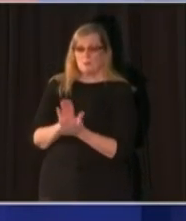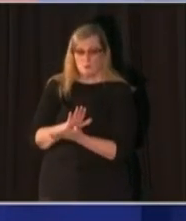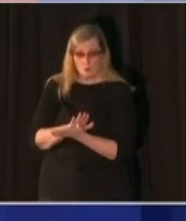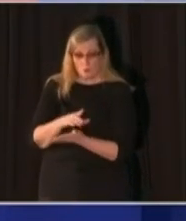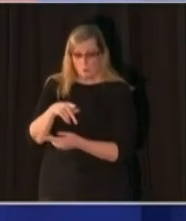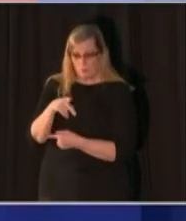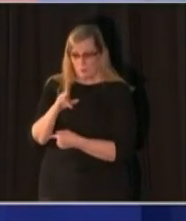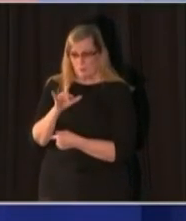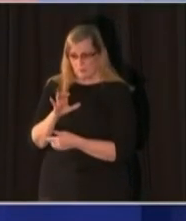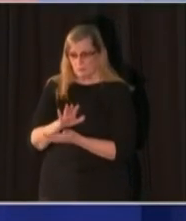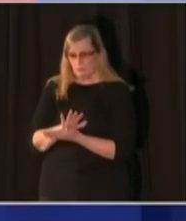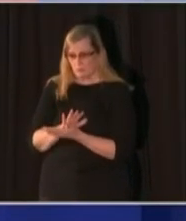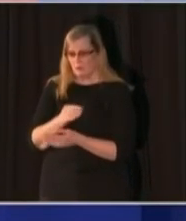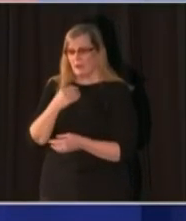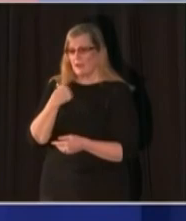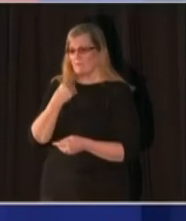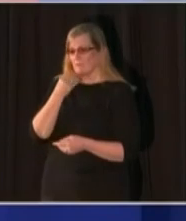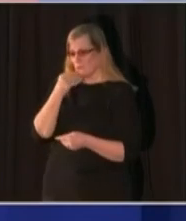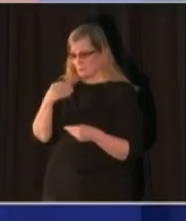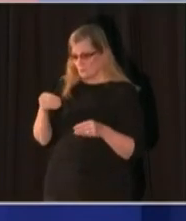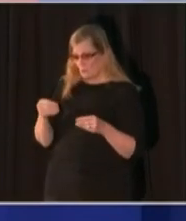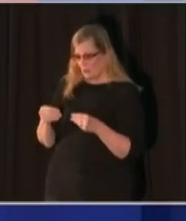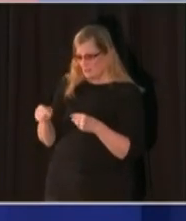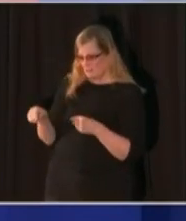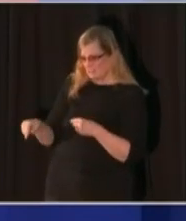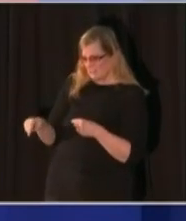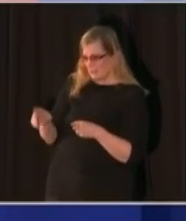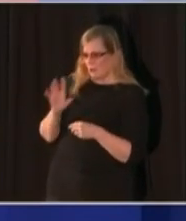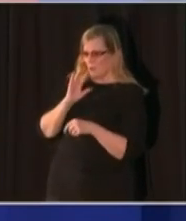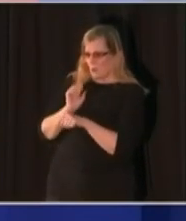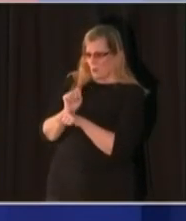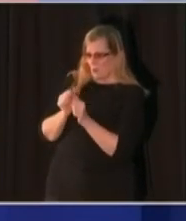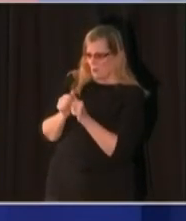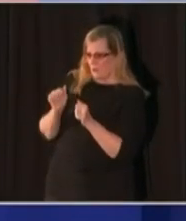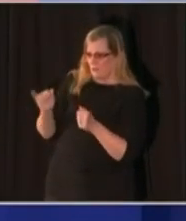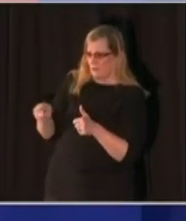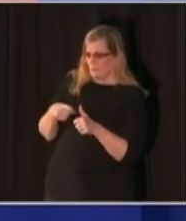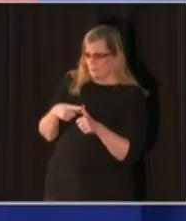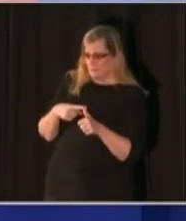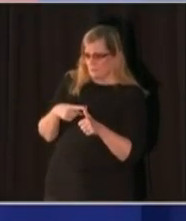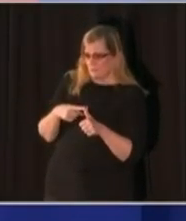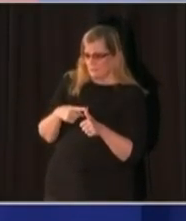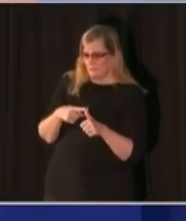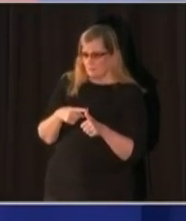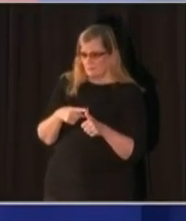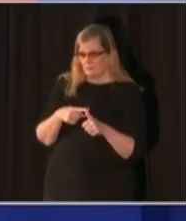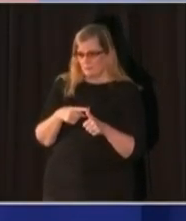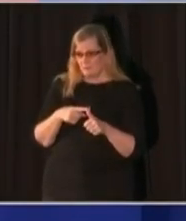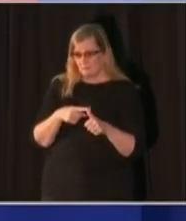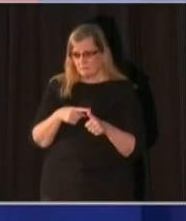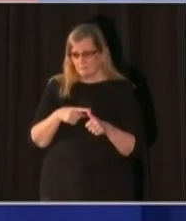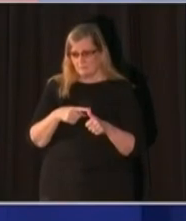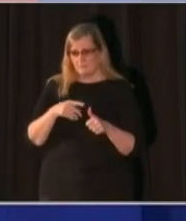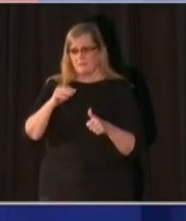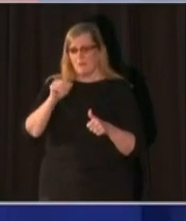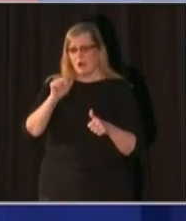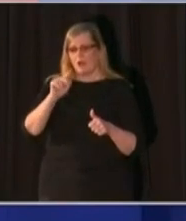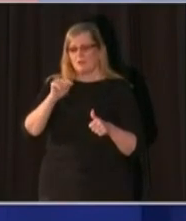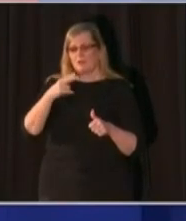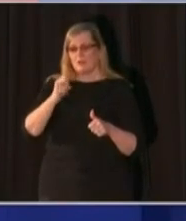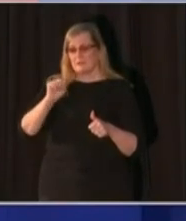with two community partners, Martha's Table and DC Central Kitchen, to help provide grocery items